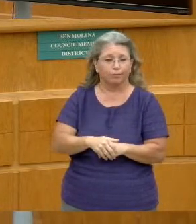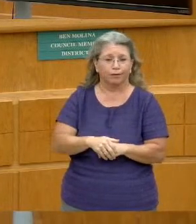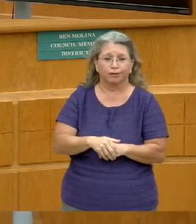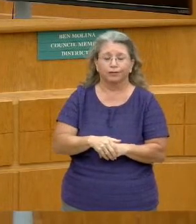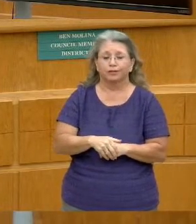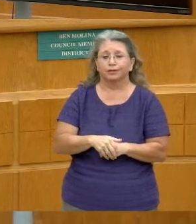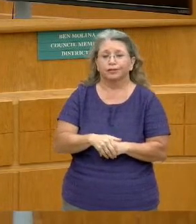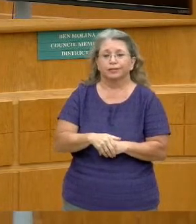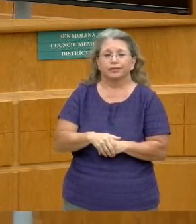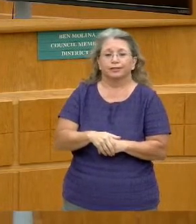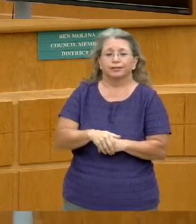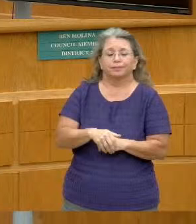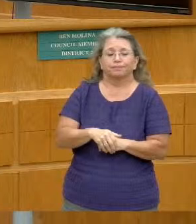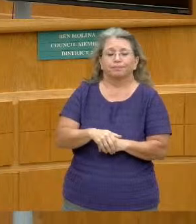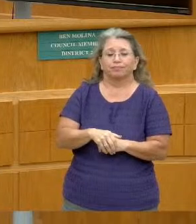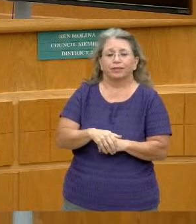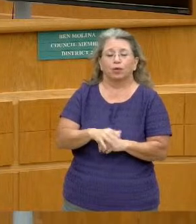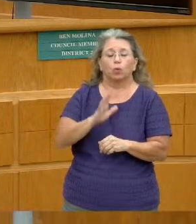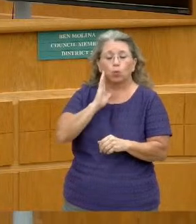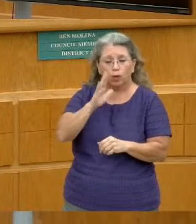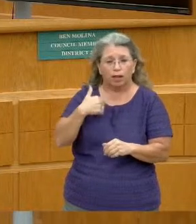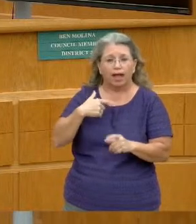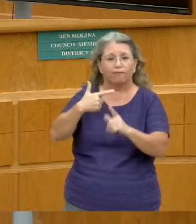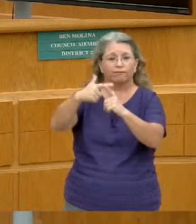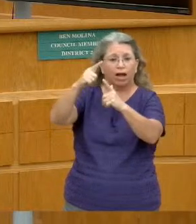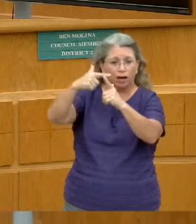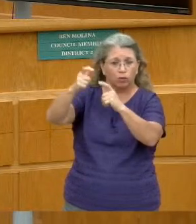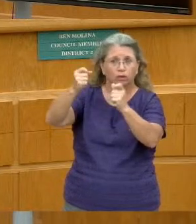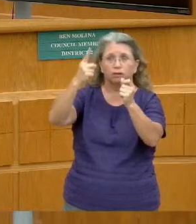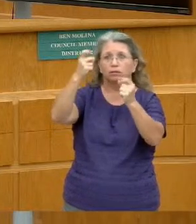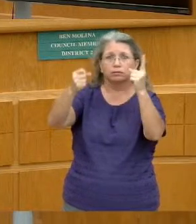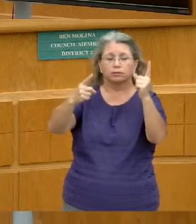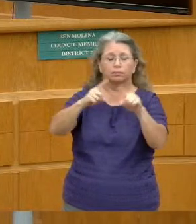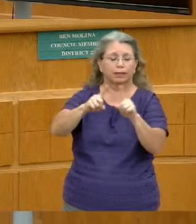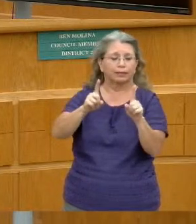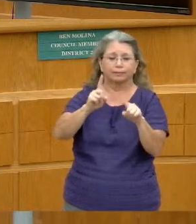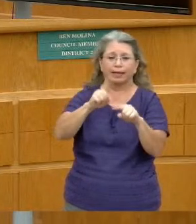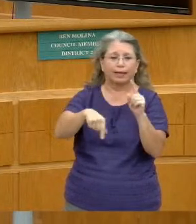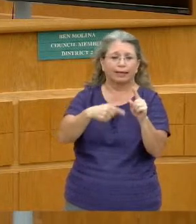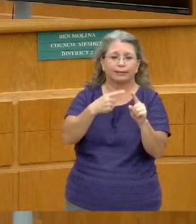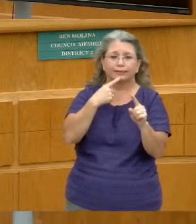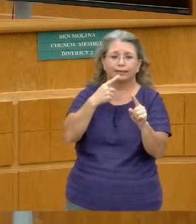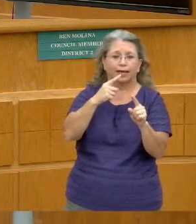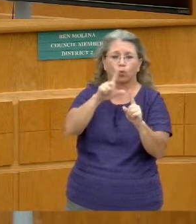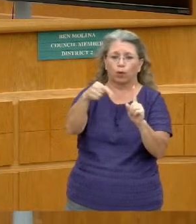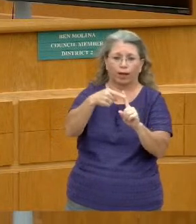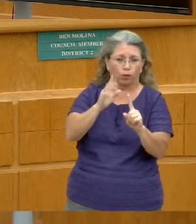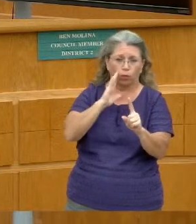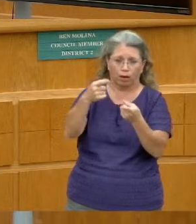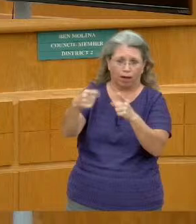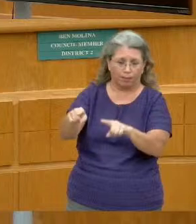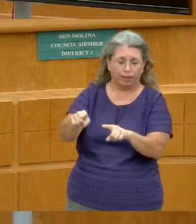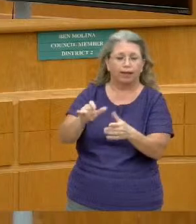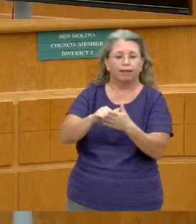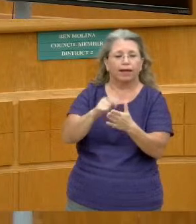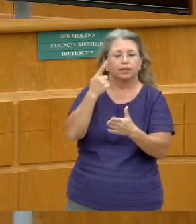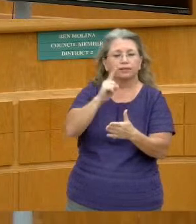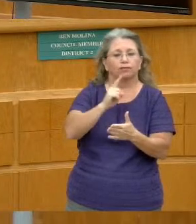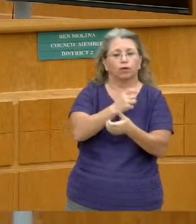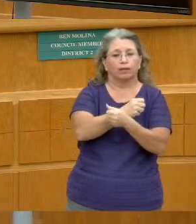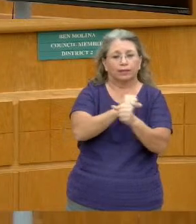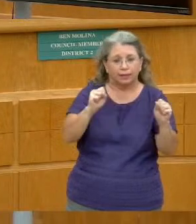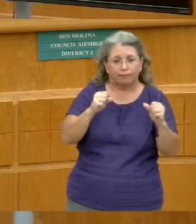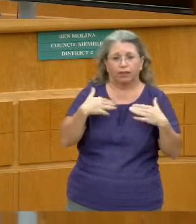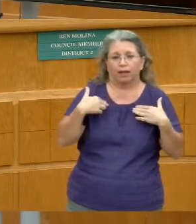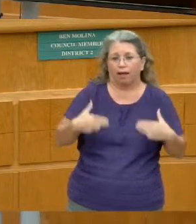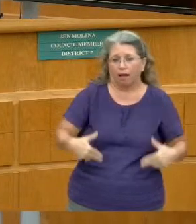you when, but it will not be this 4th of July weekend, and it's for the safety and health of our citizens, and I think that is probably